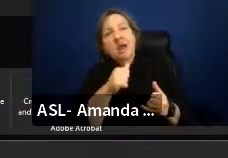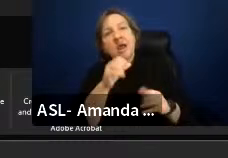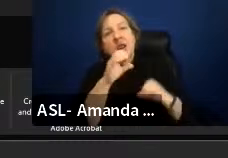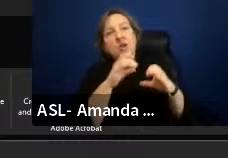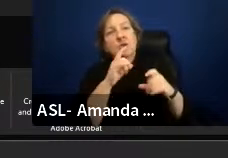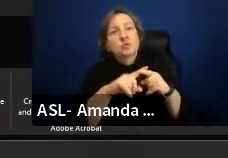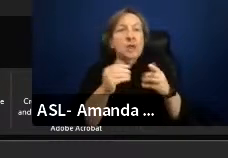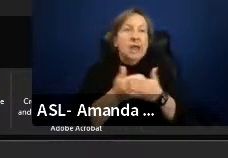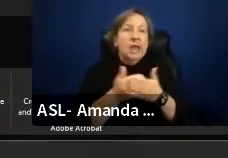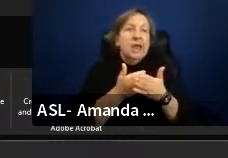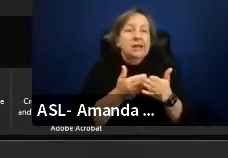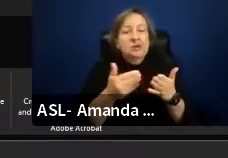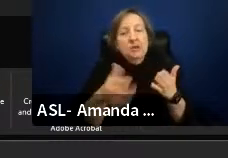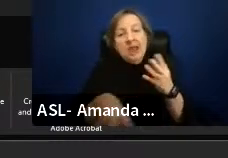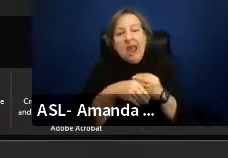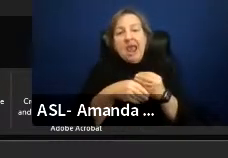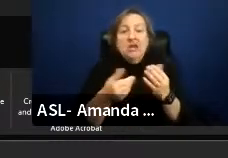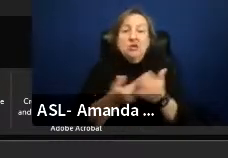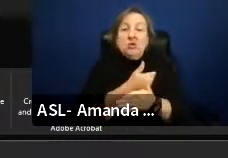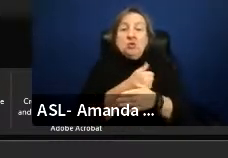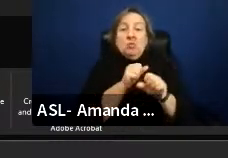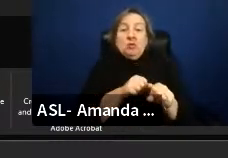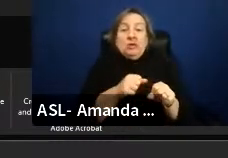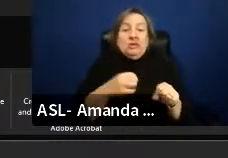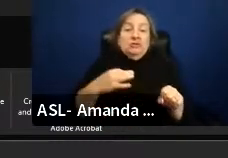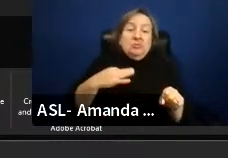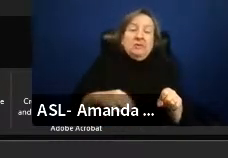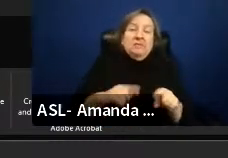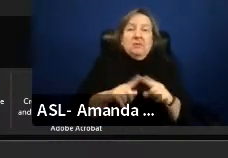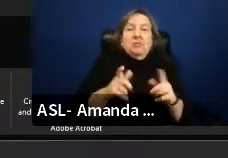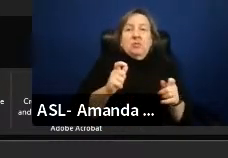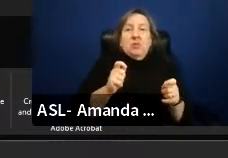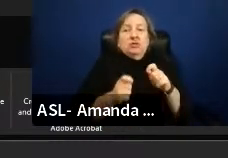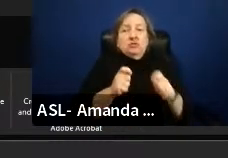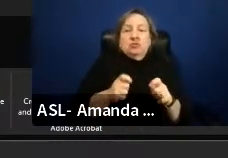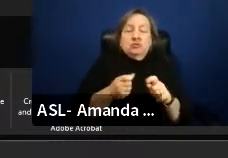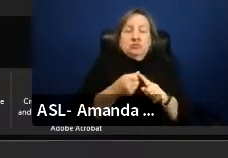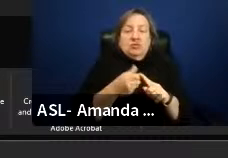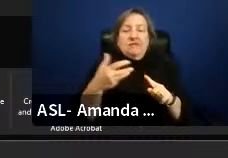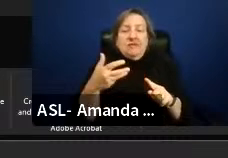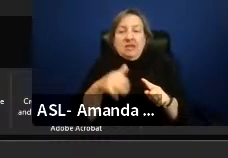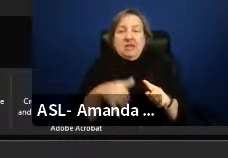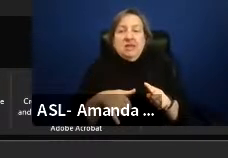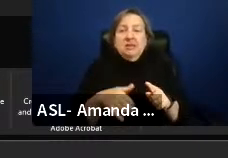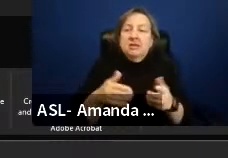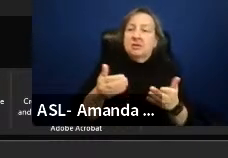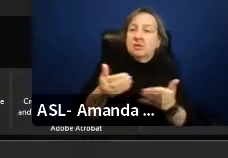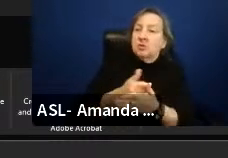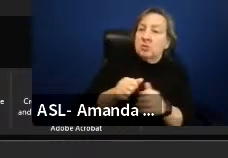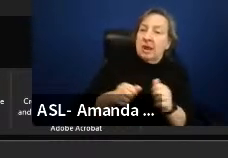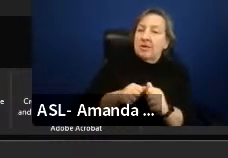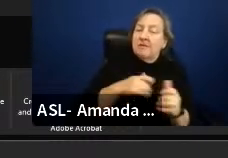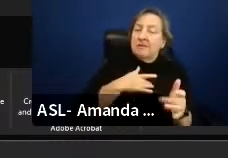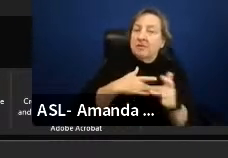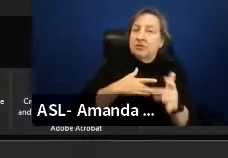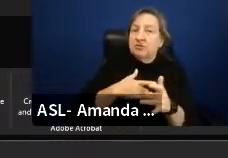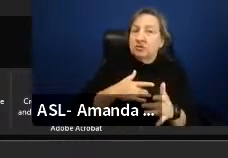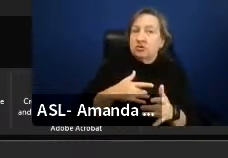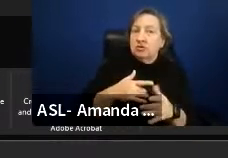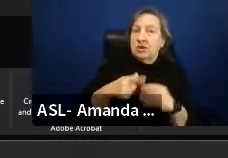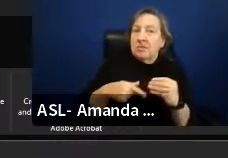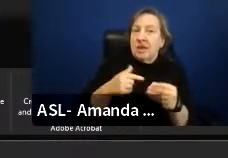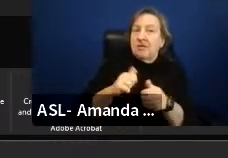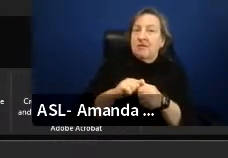add new potential benefits, but we do want to refine these further. Well, new areas or concerns about avoiding further